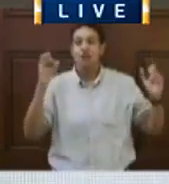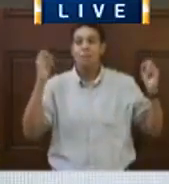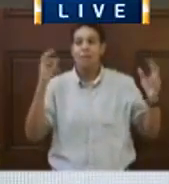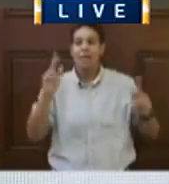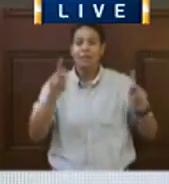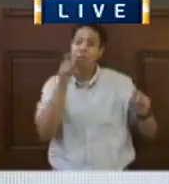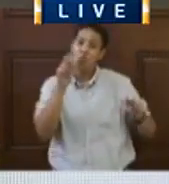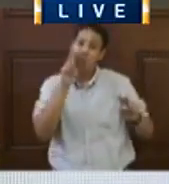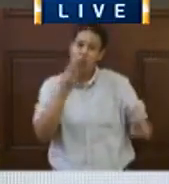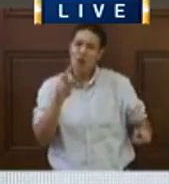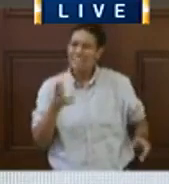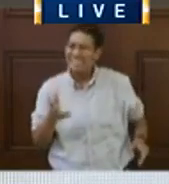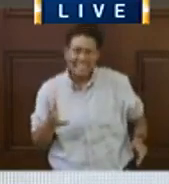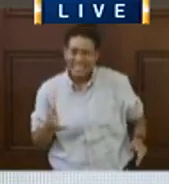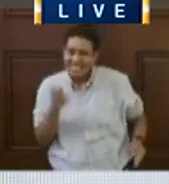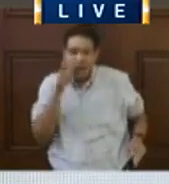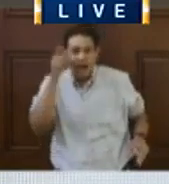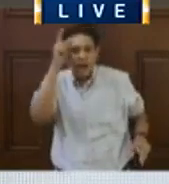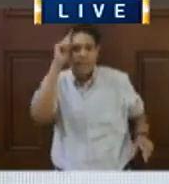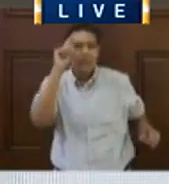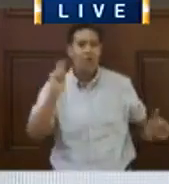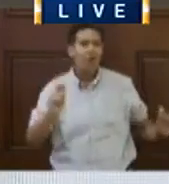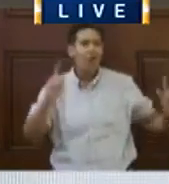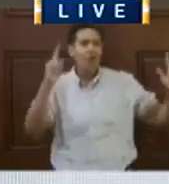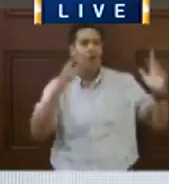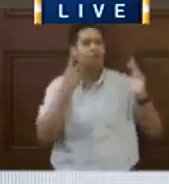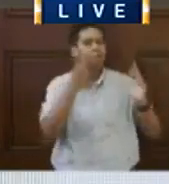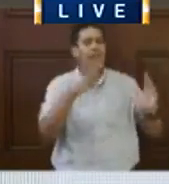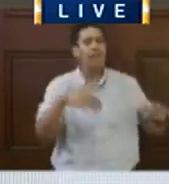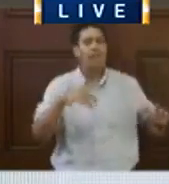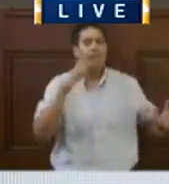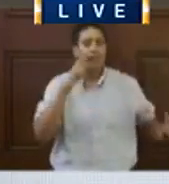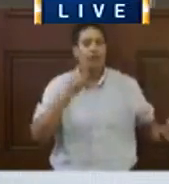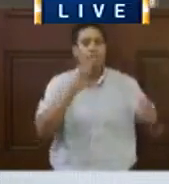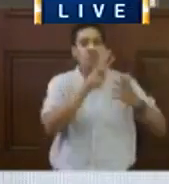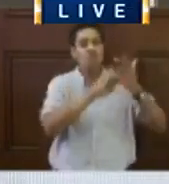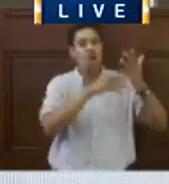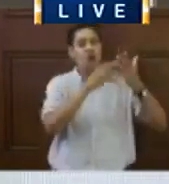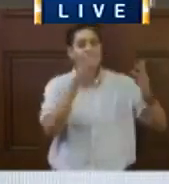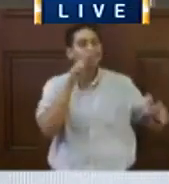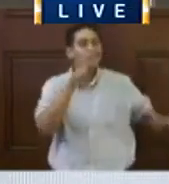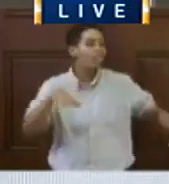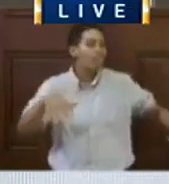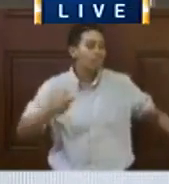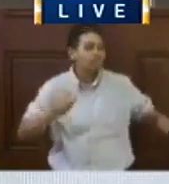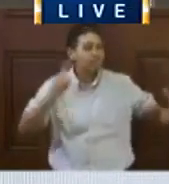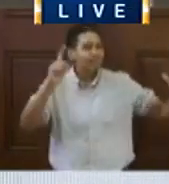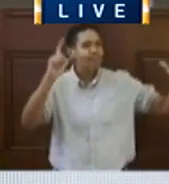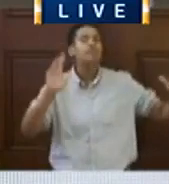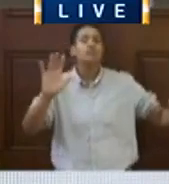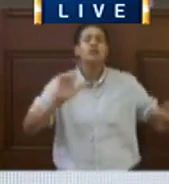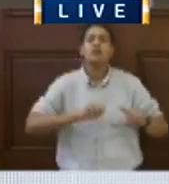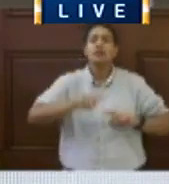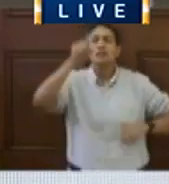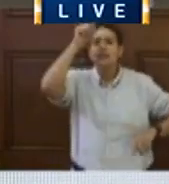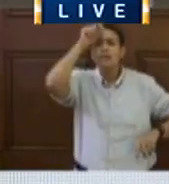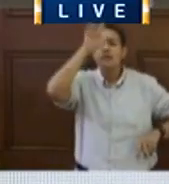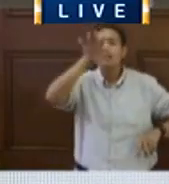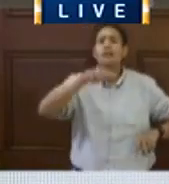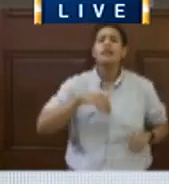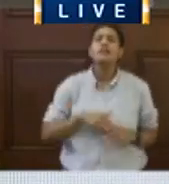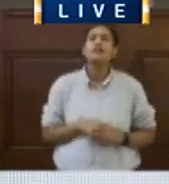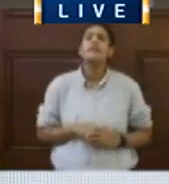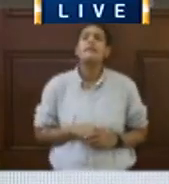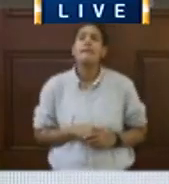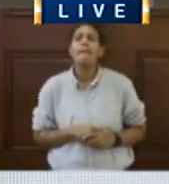watching couldn't relate to what I was saying because the graphs were not in front of them. But this is where